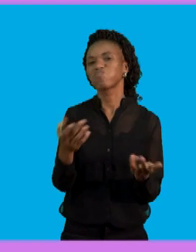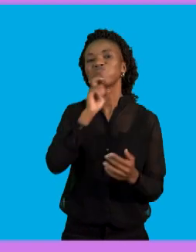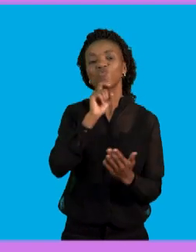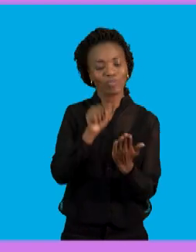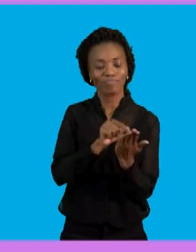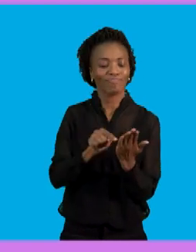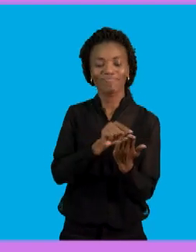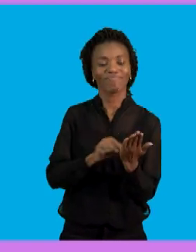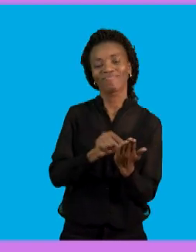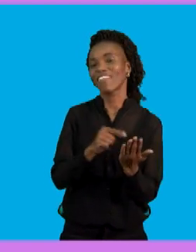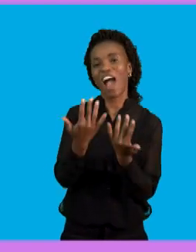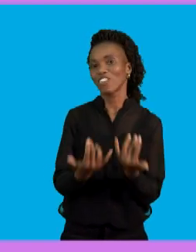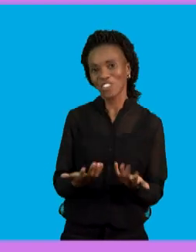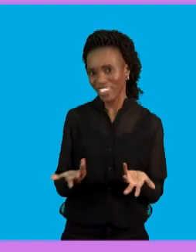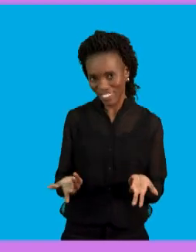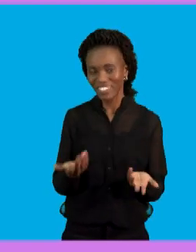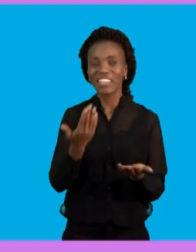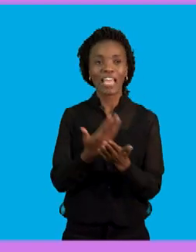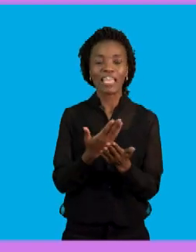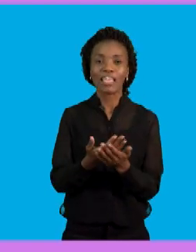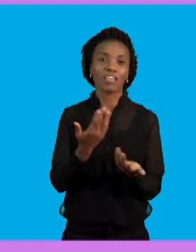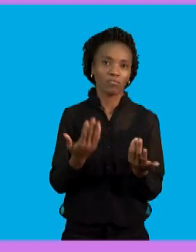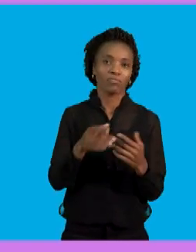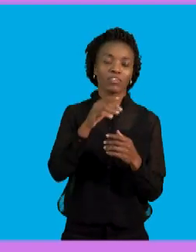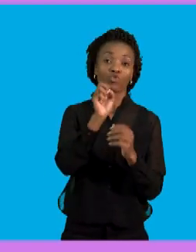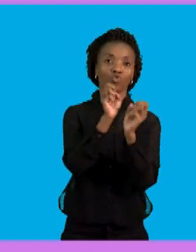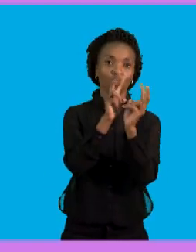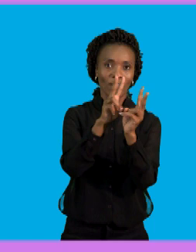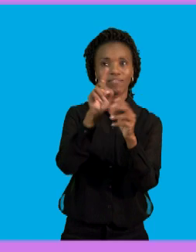it is easy because you can simply say 12 divided by